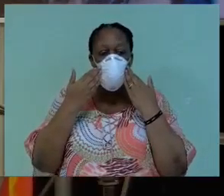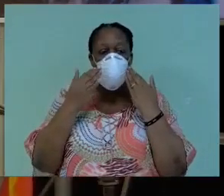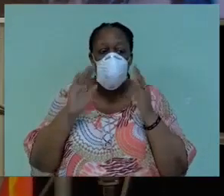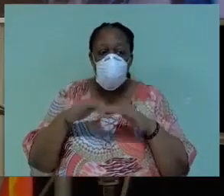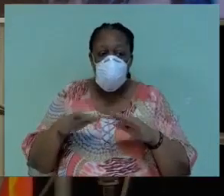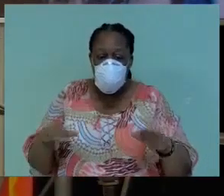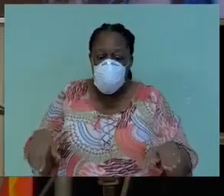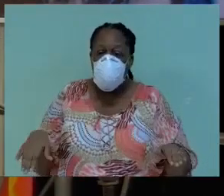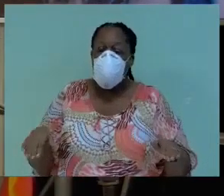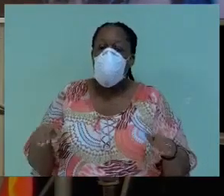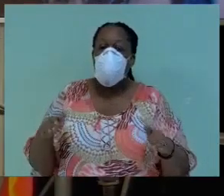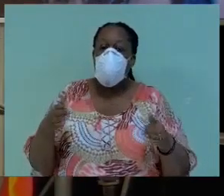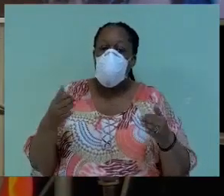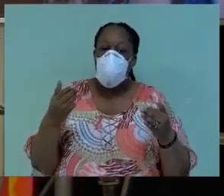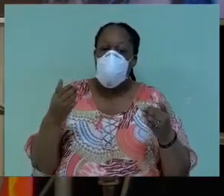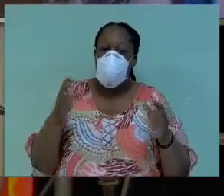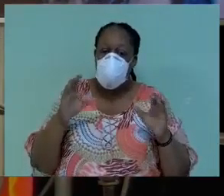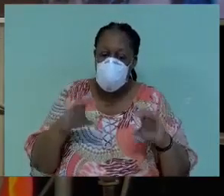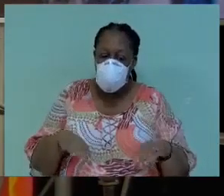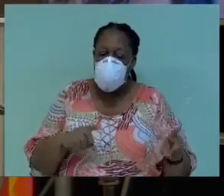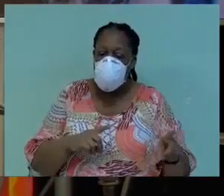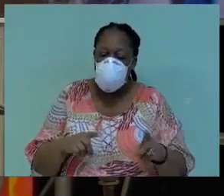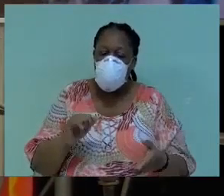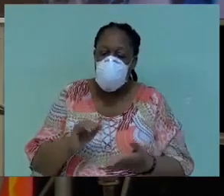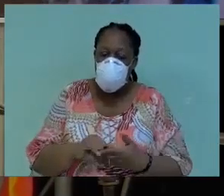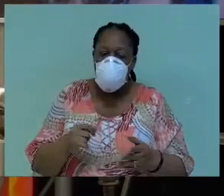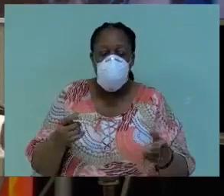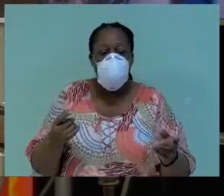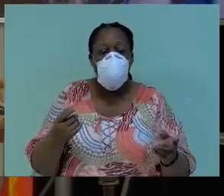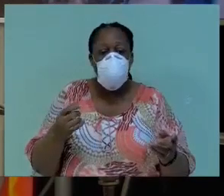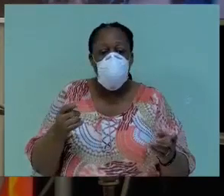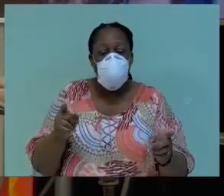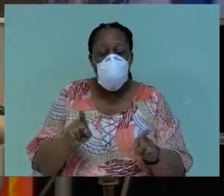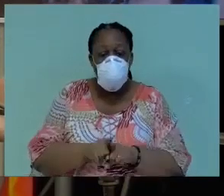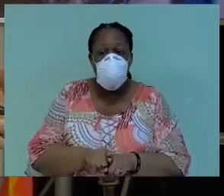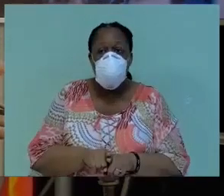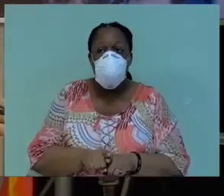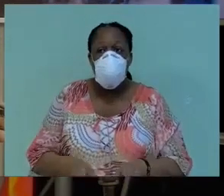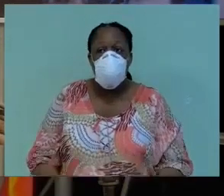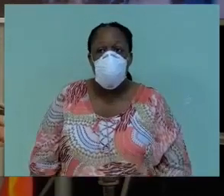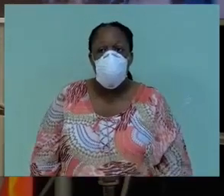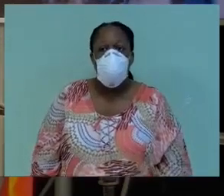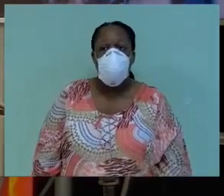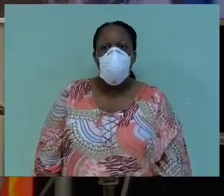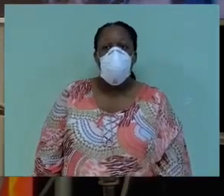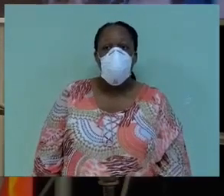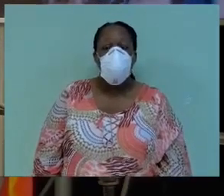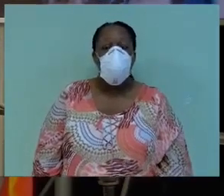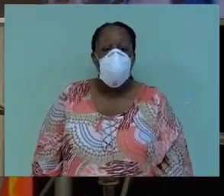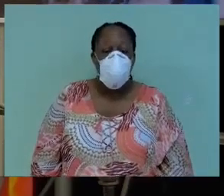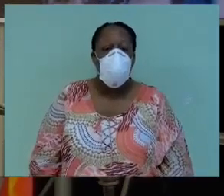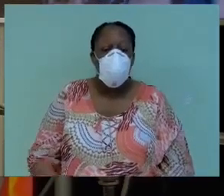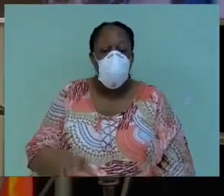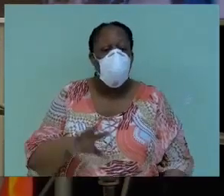And so you always have to take into consideration the children that you have. So the statement that you read, there is some